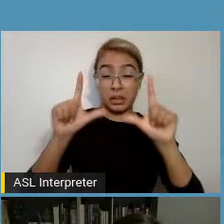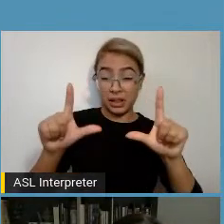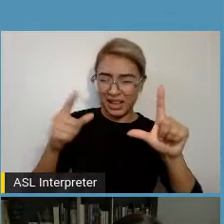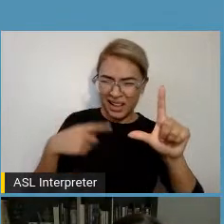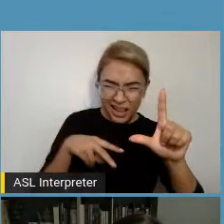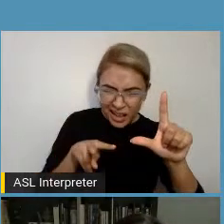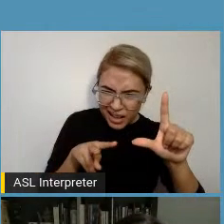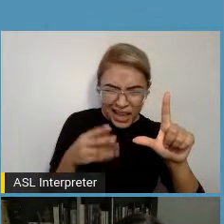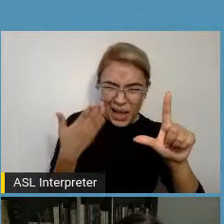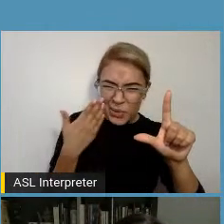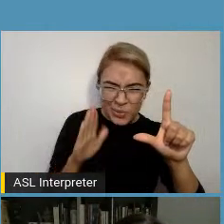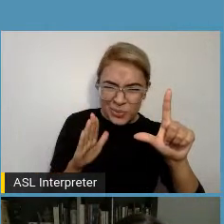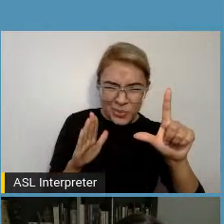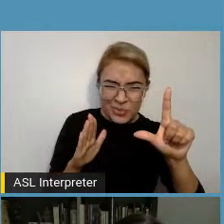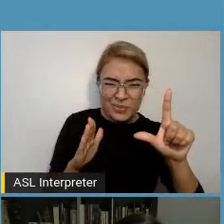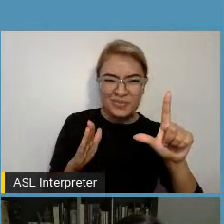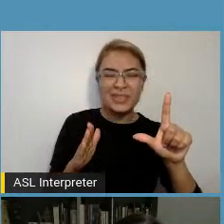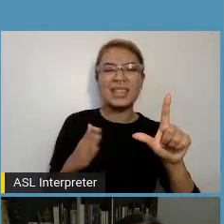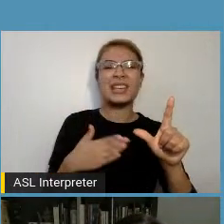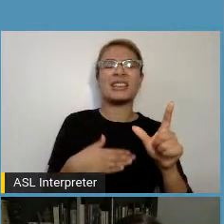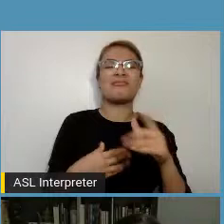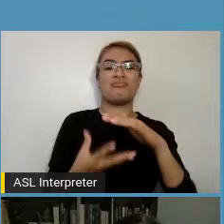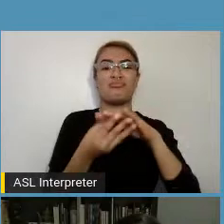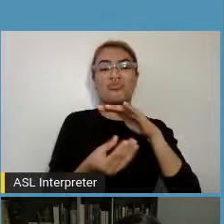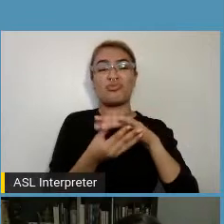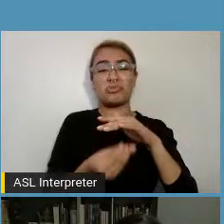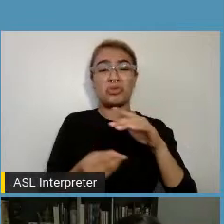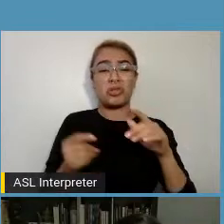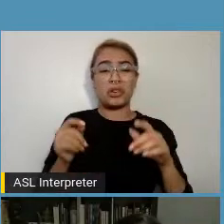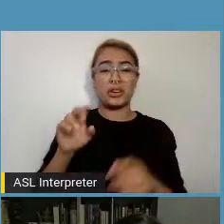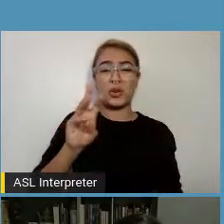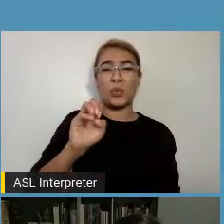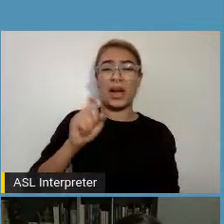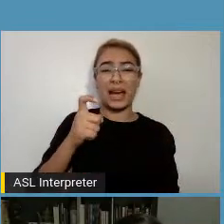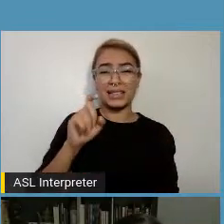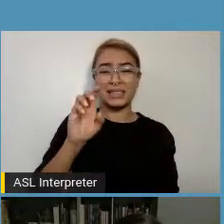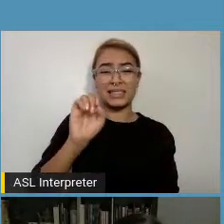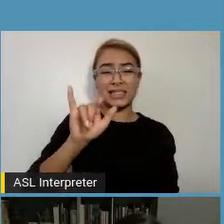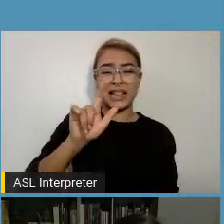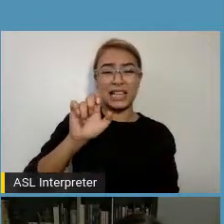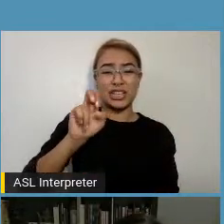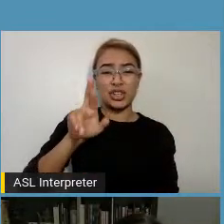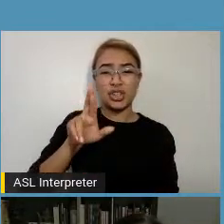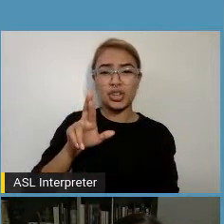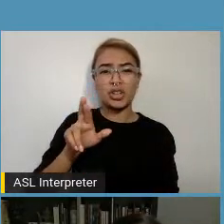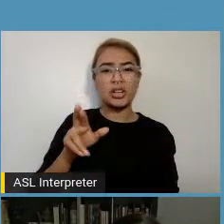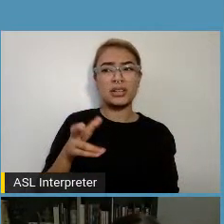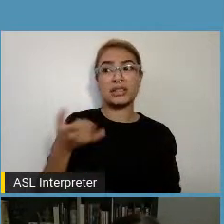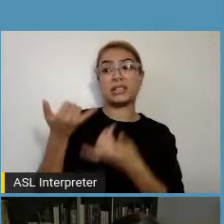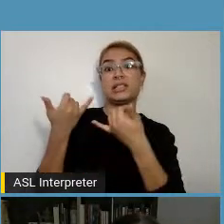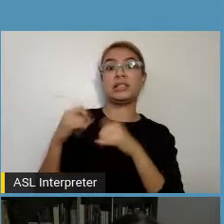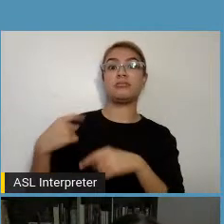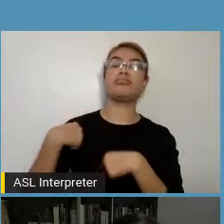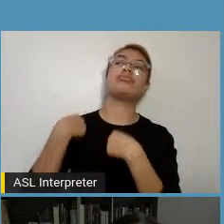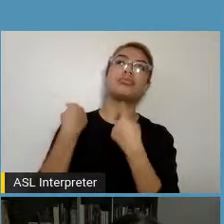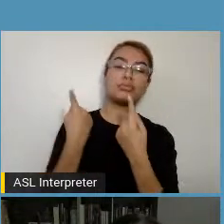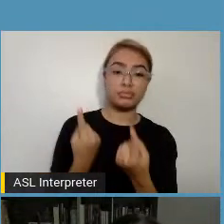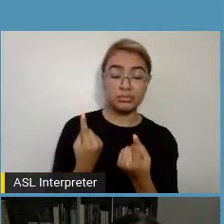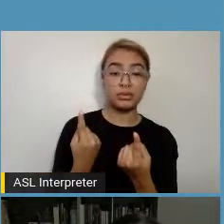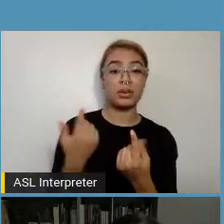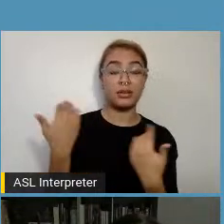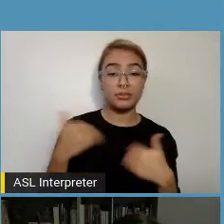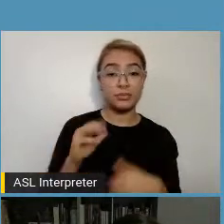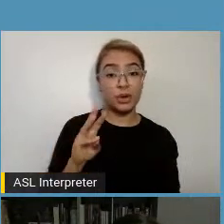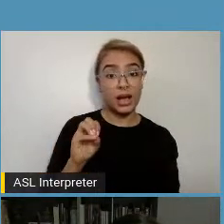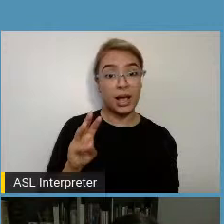with. They recorded on these wax cylinders, and a lot of these wax cylinders are still around. And it's one of